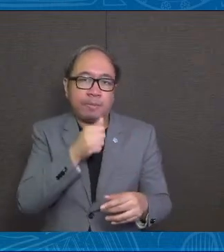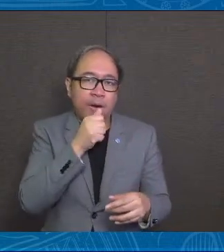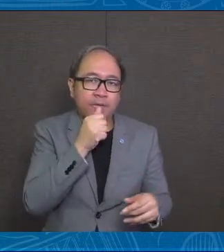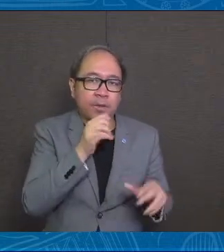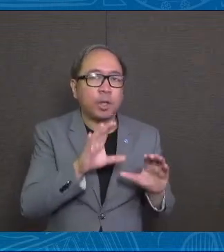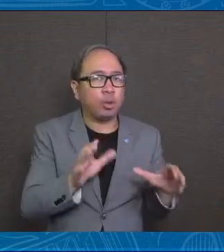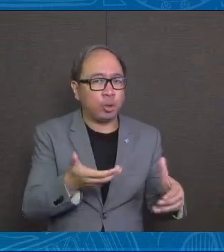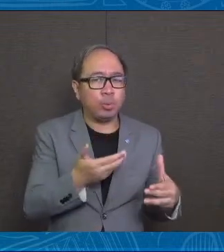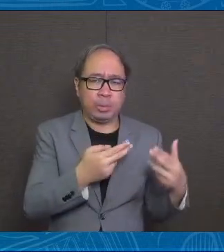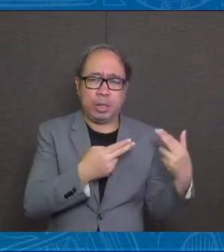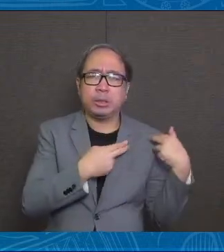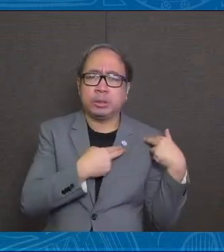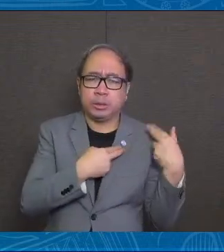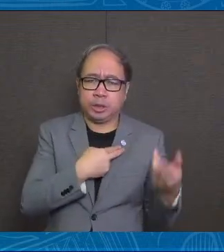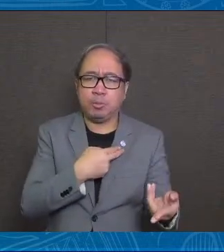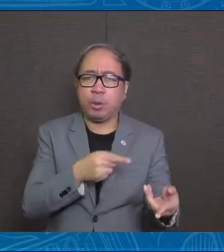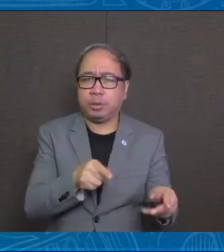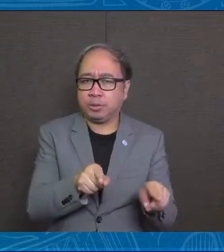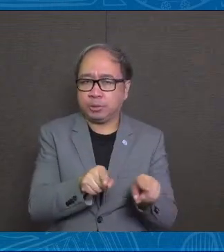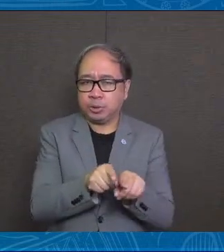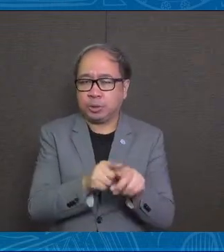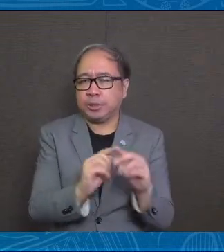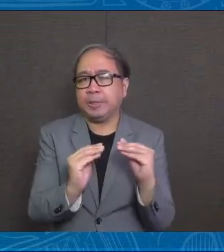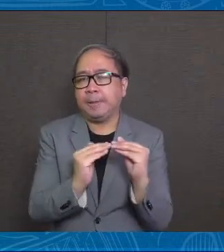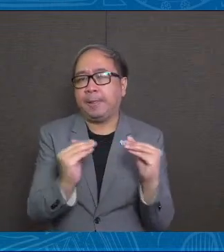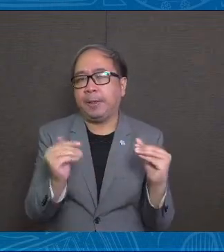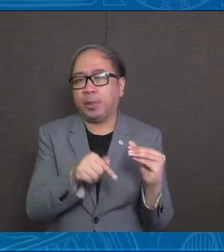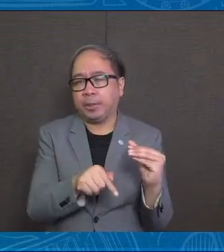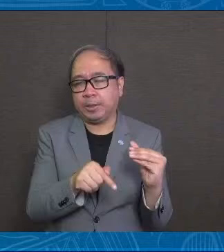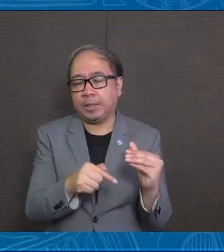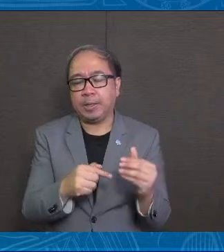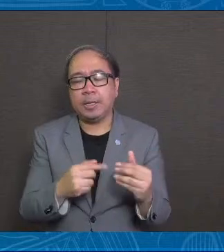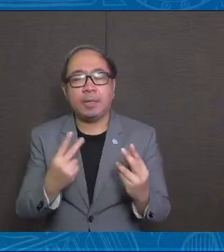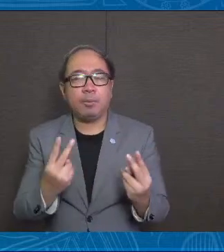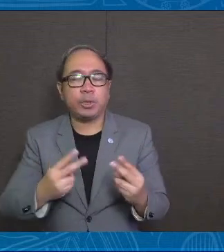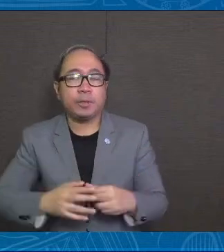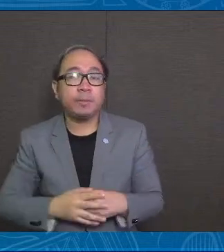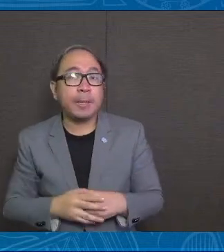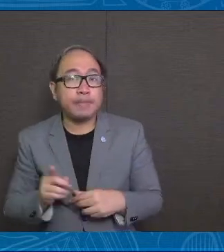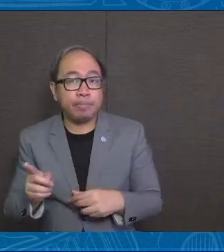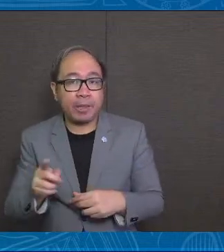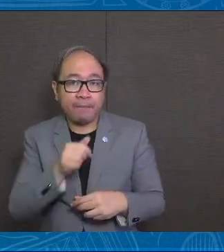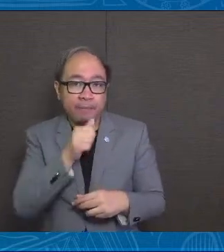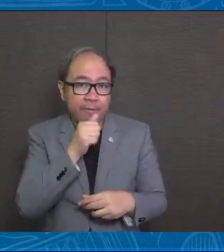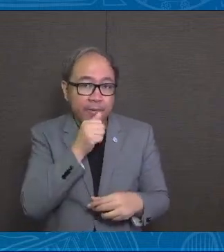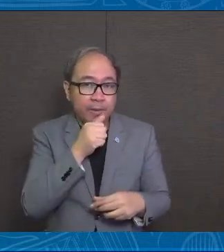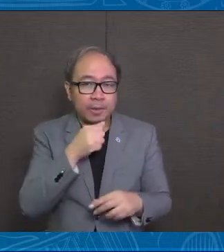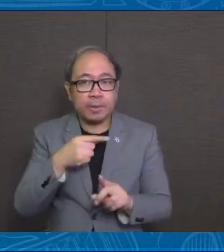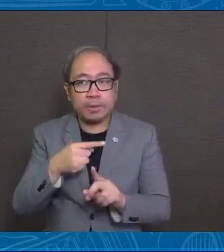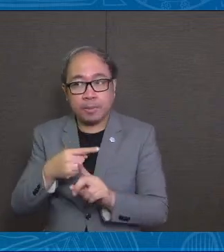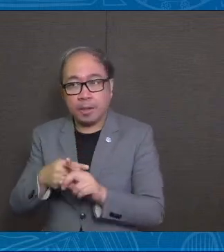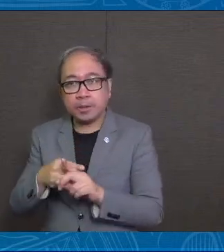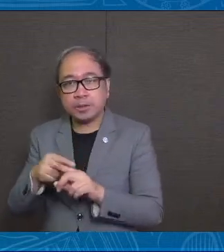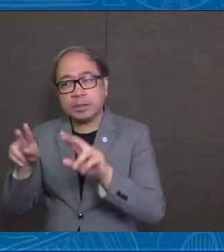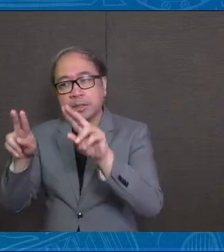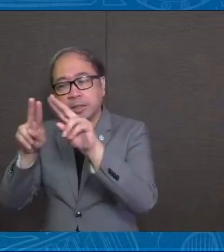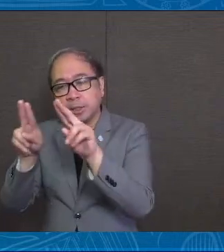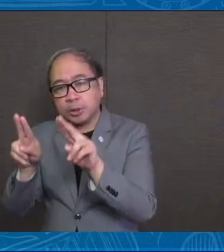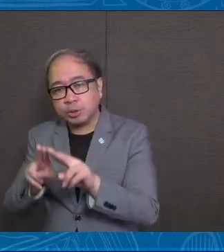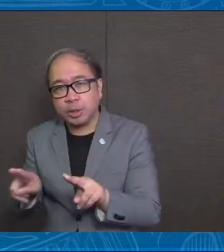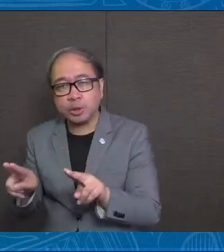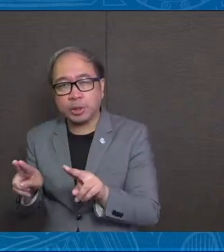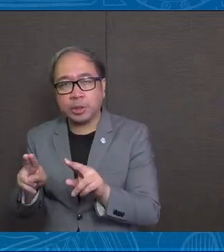important part on this call. Private sector and our international and